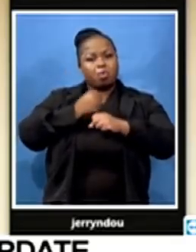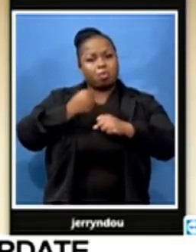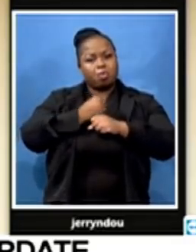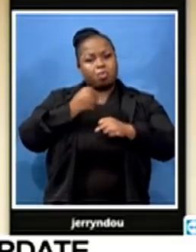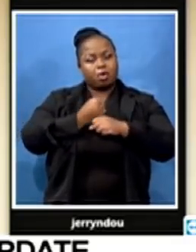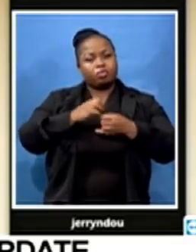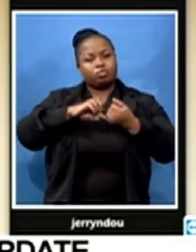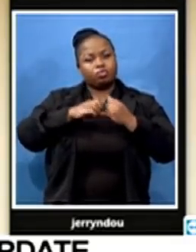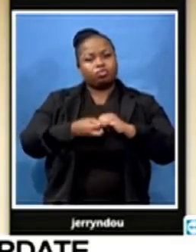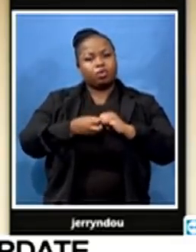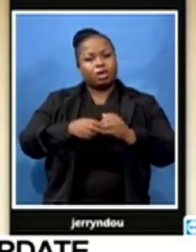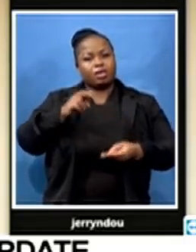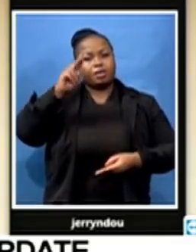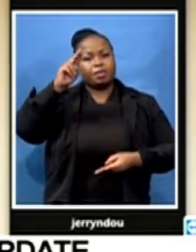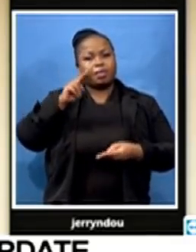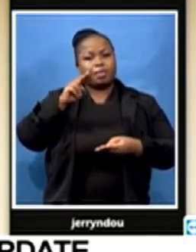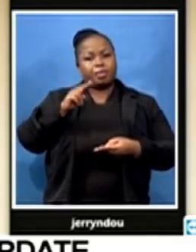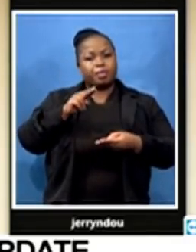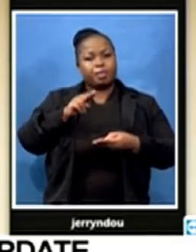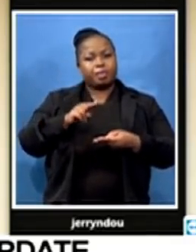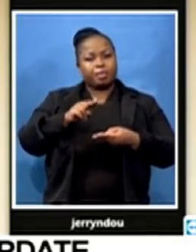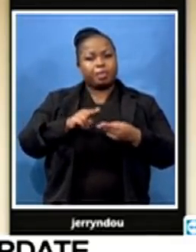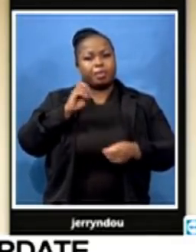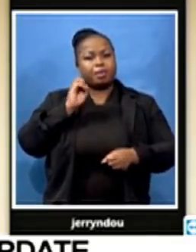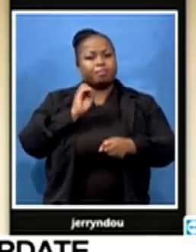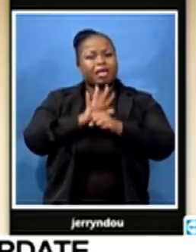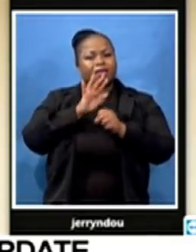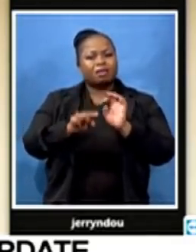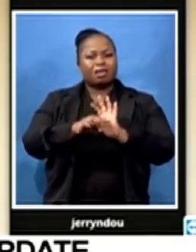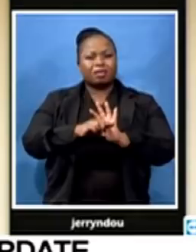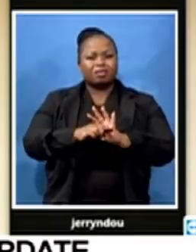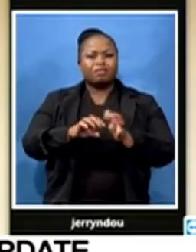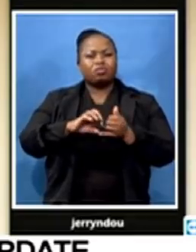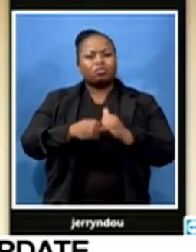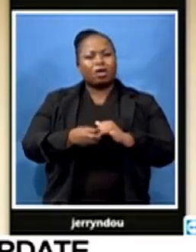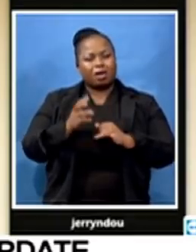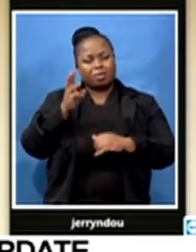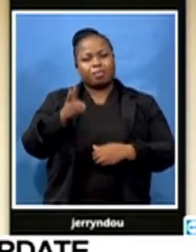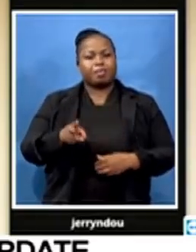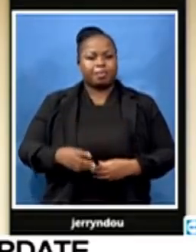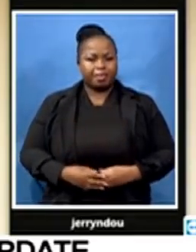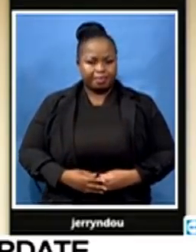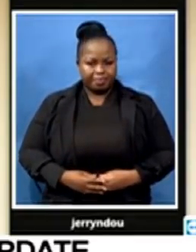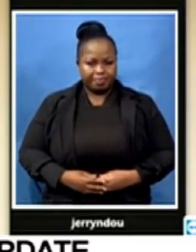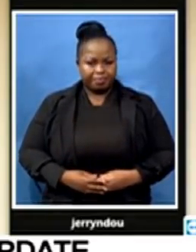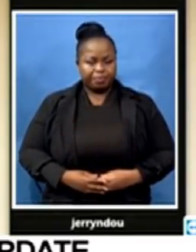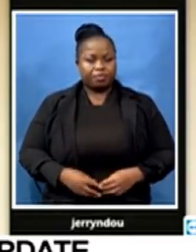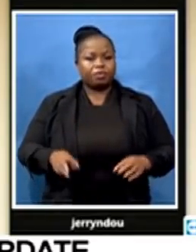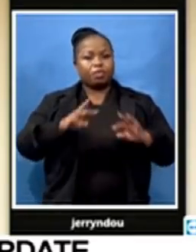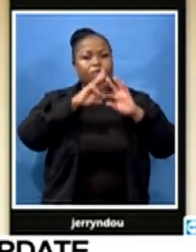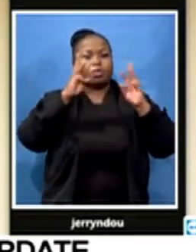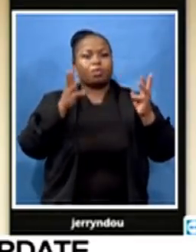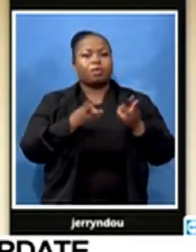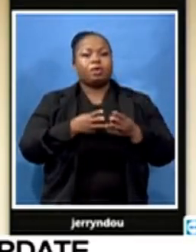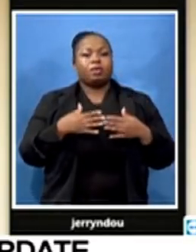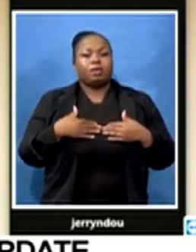negative impact. The World Health Organization, who declared